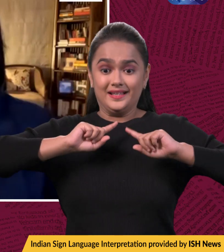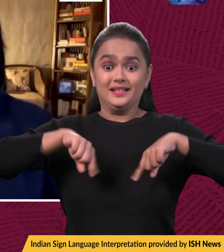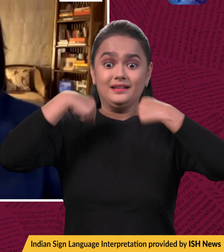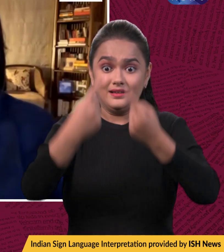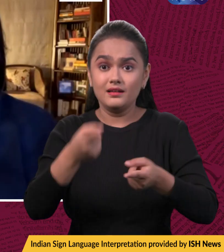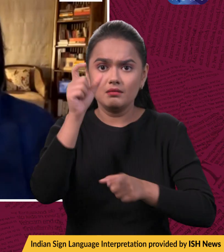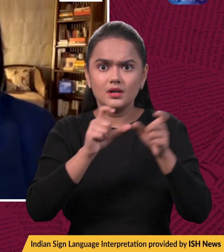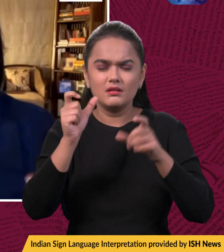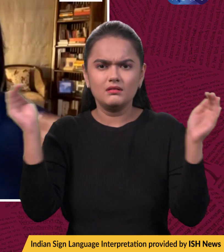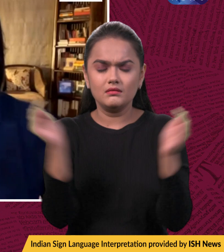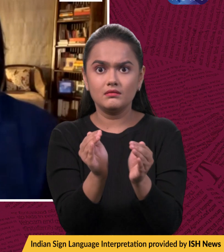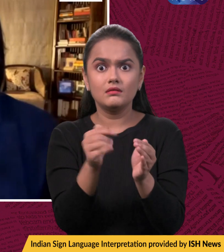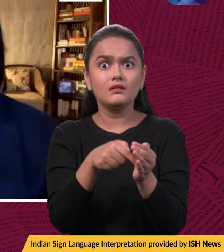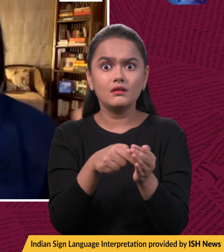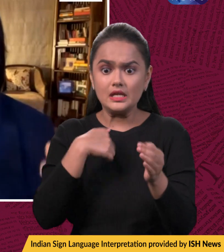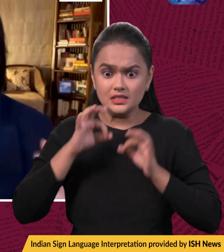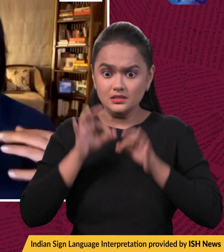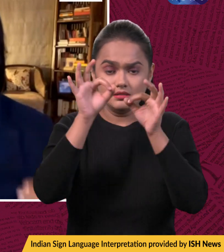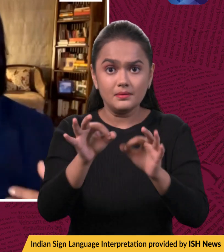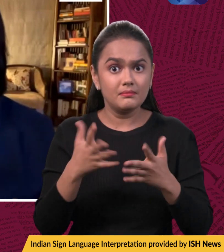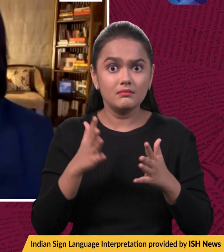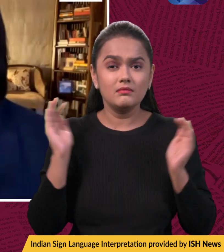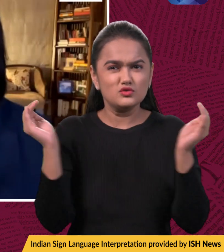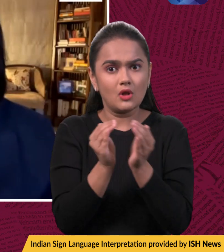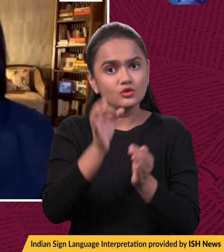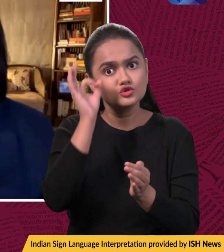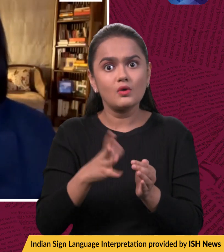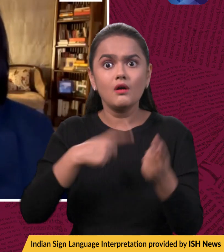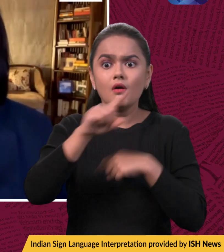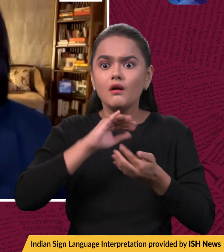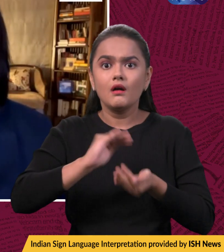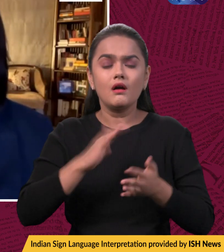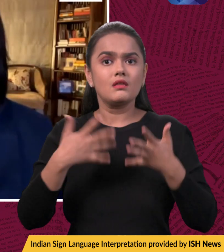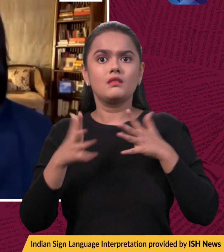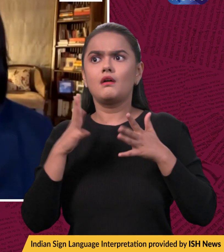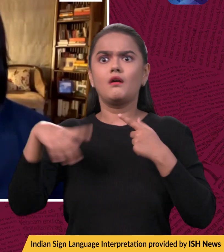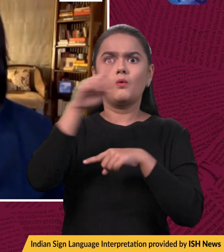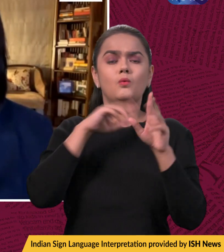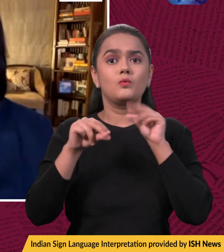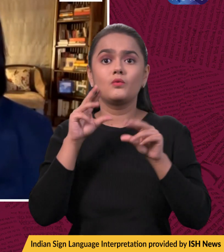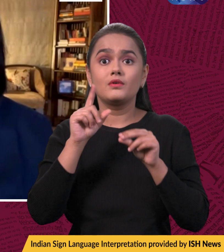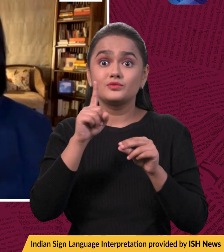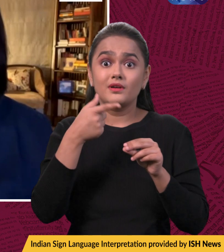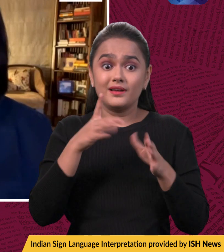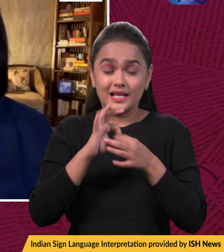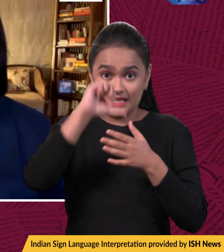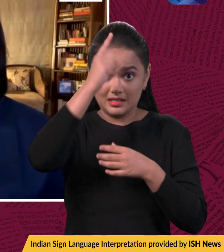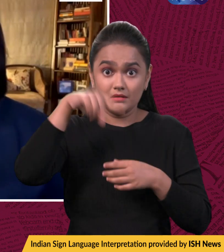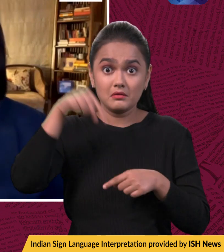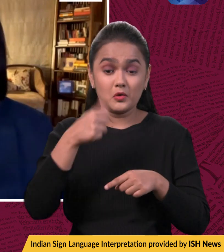replace itself. So the next generation will be smaller than this generation, which for a country like India is a good